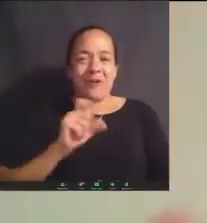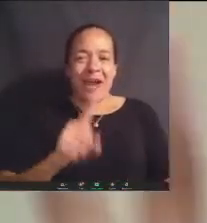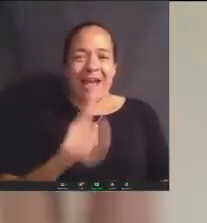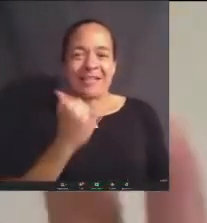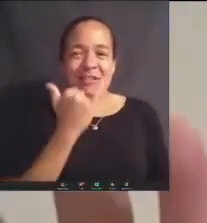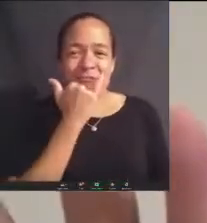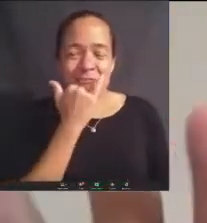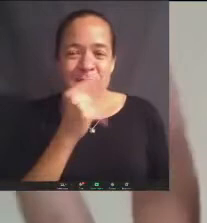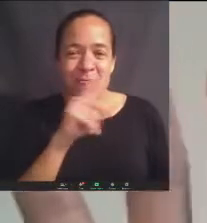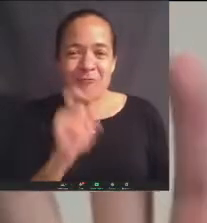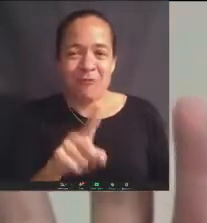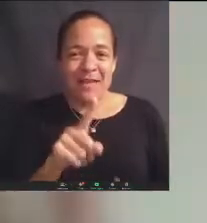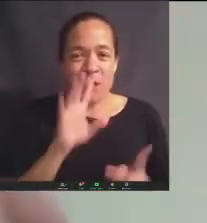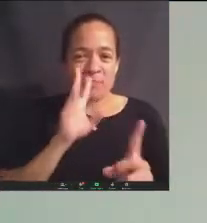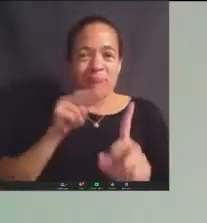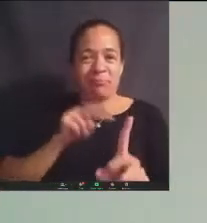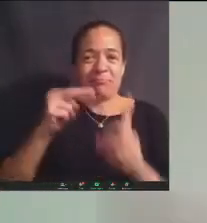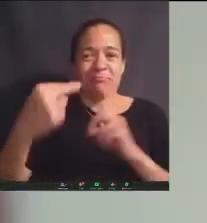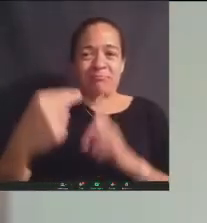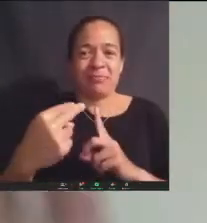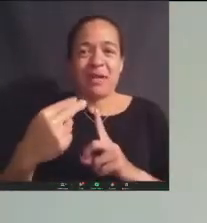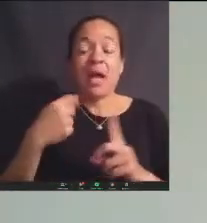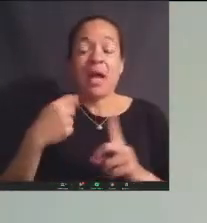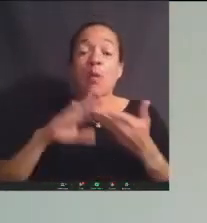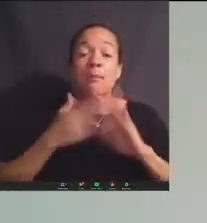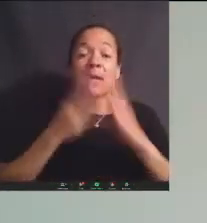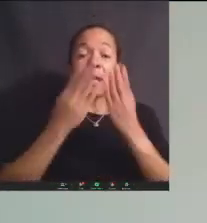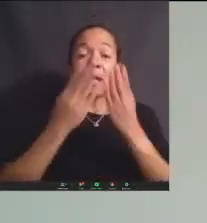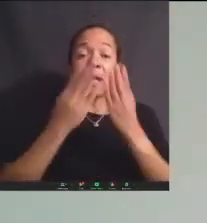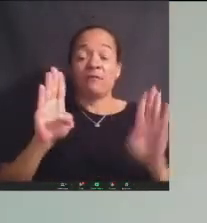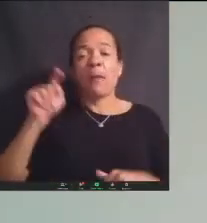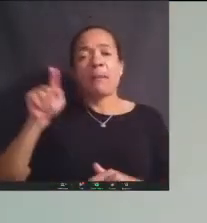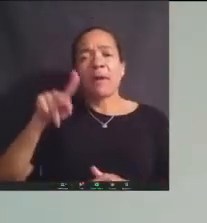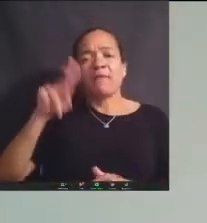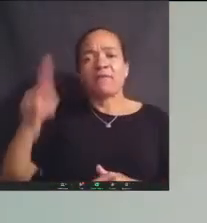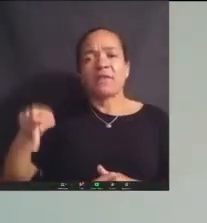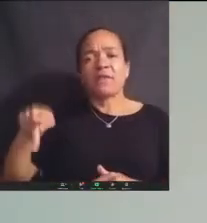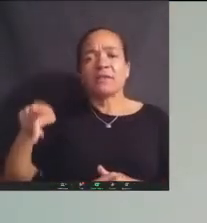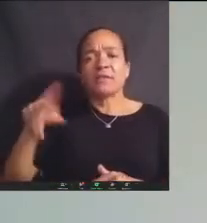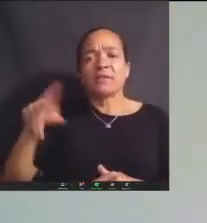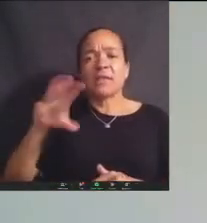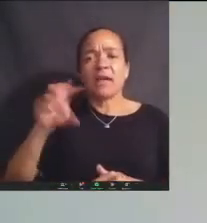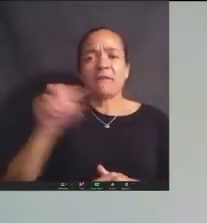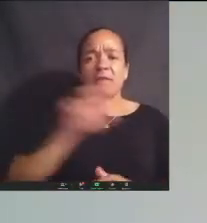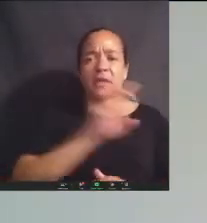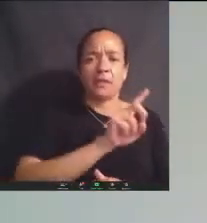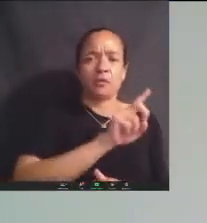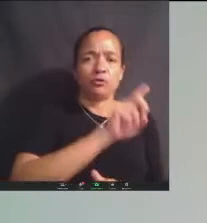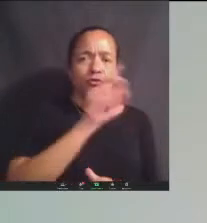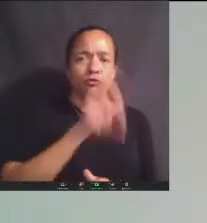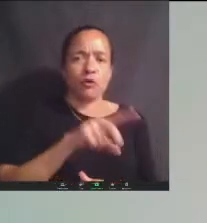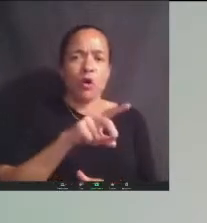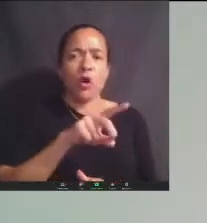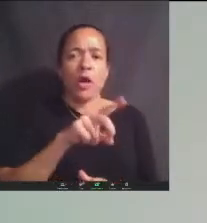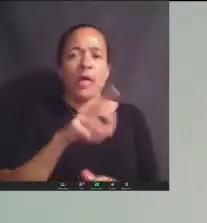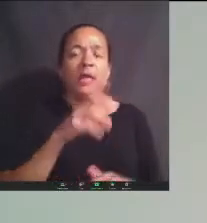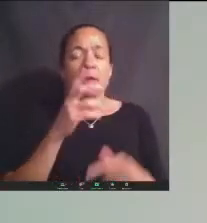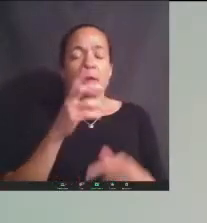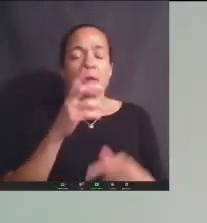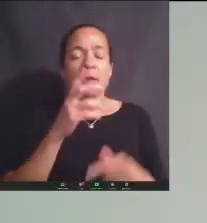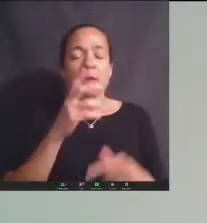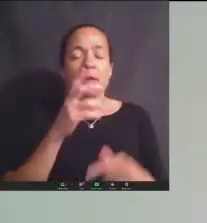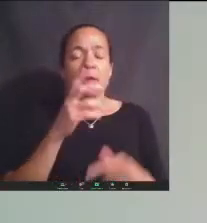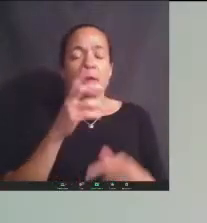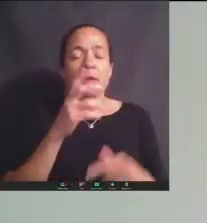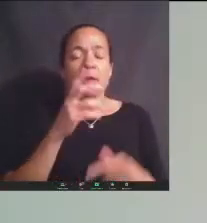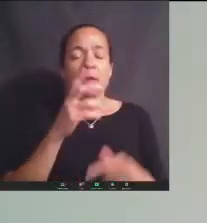in Philadelphia and Detroit, we let folks know that we had done this, and then we offered those Black men to